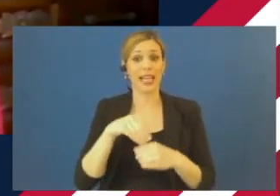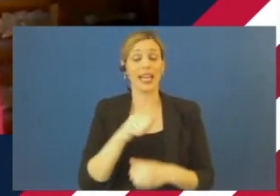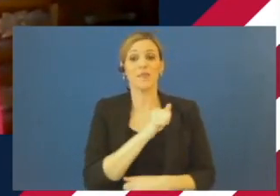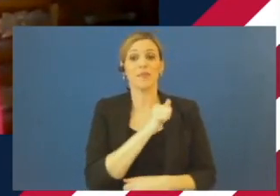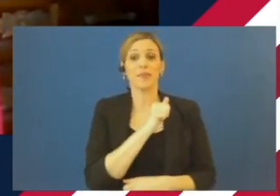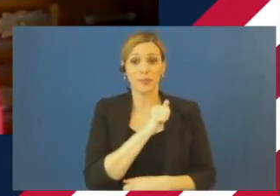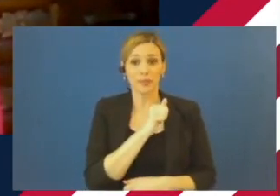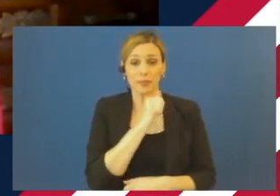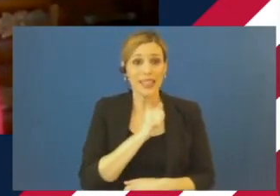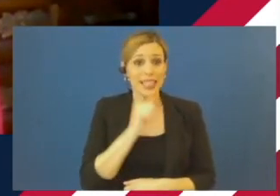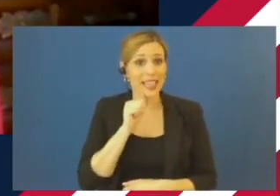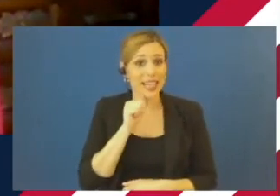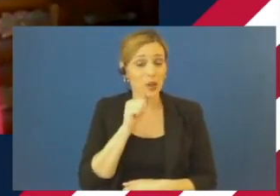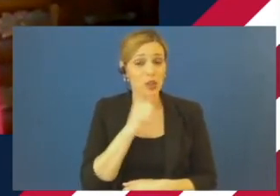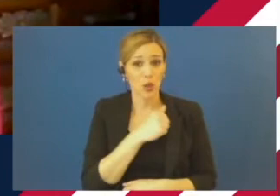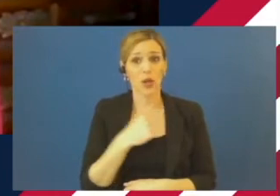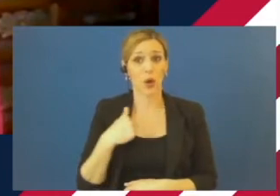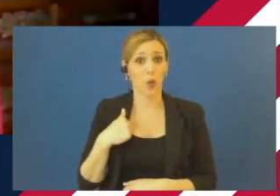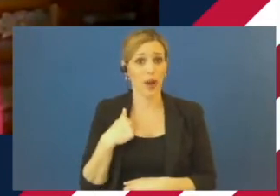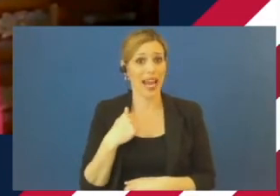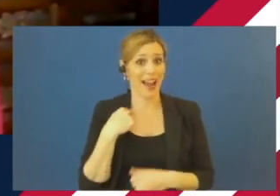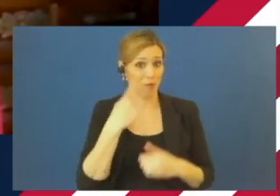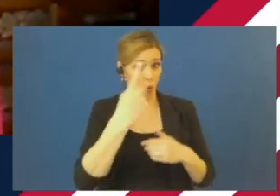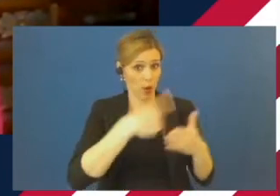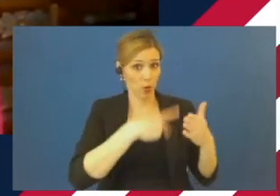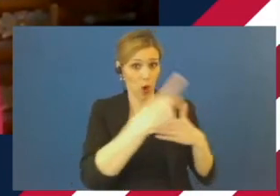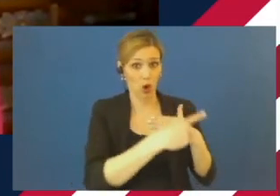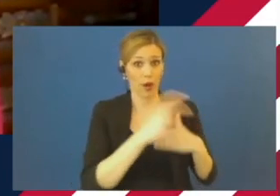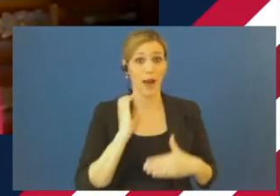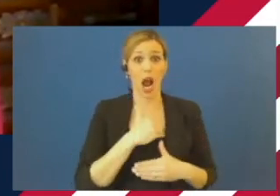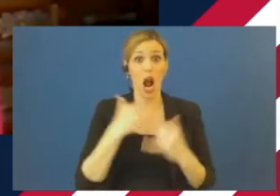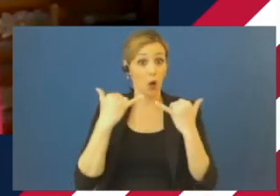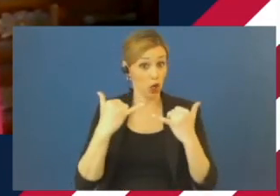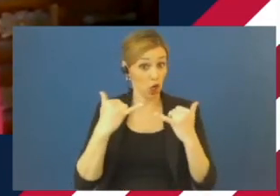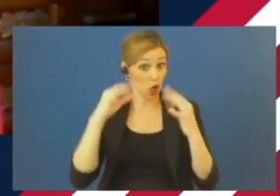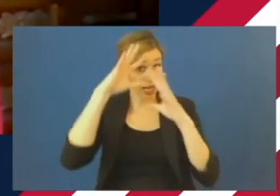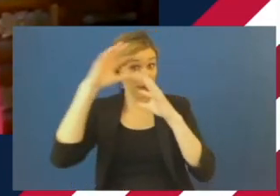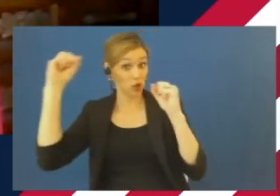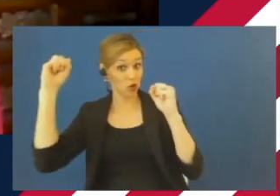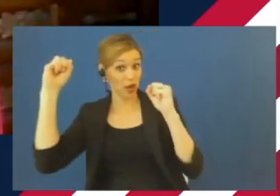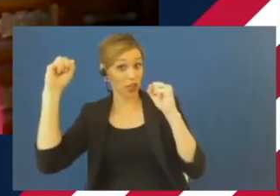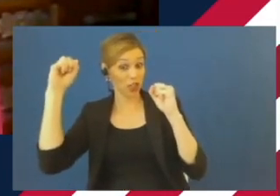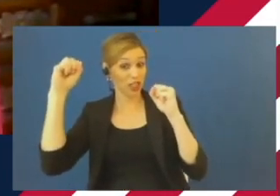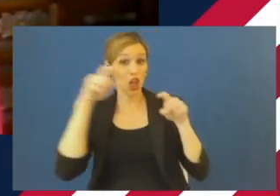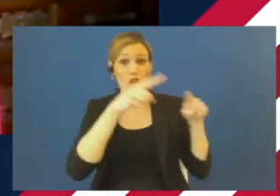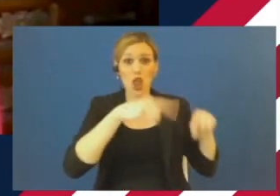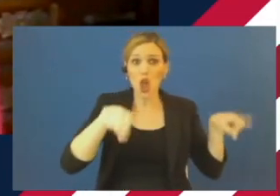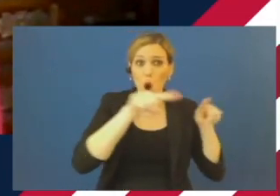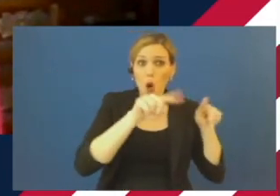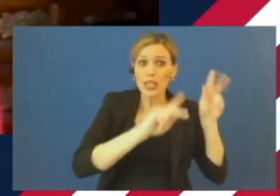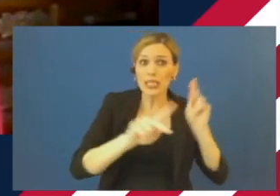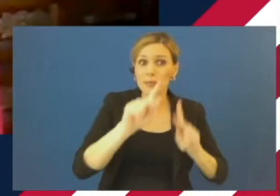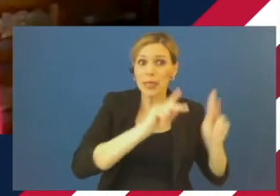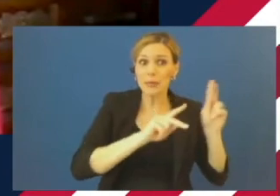or DACA program. Since the current administration took office, they have feared for their lives and their families' futures. Fear of violence, fear